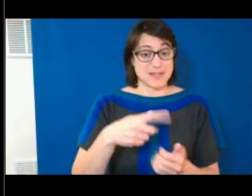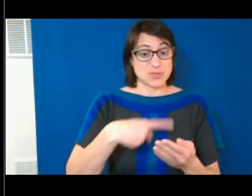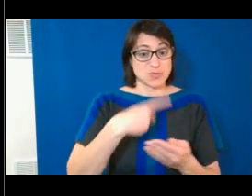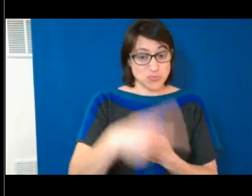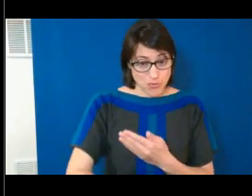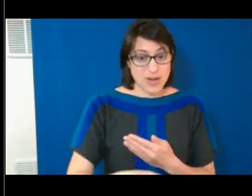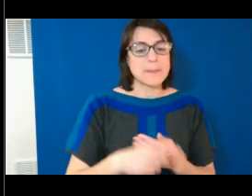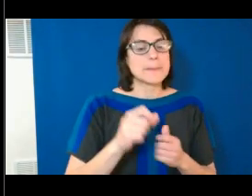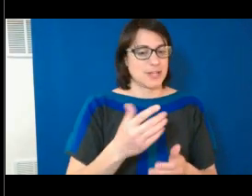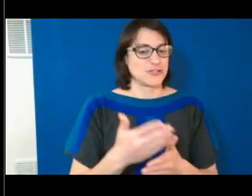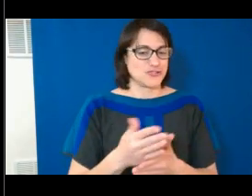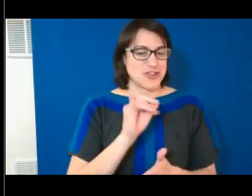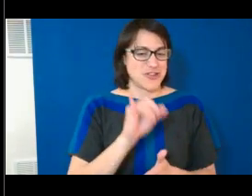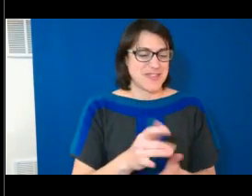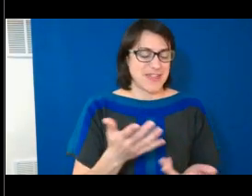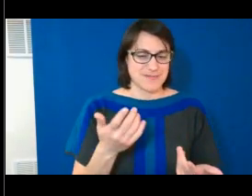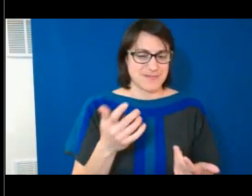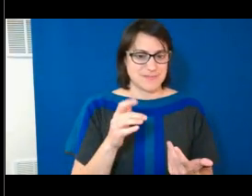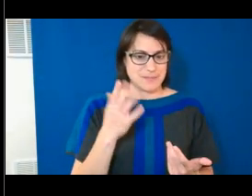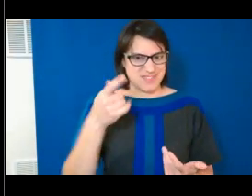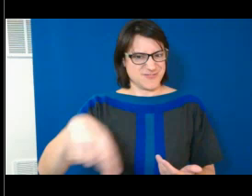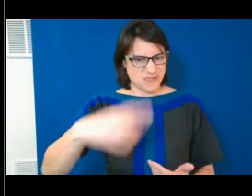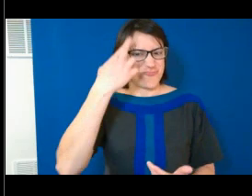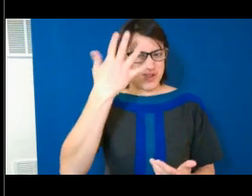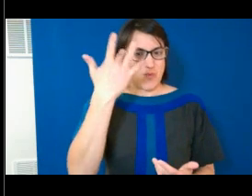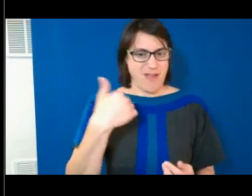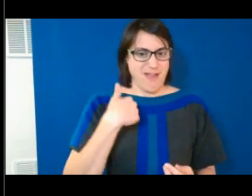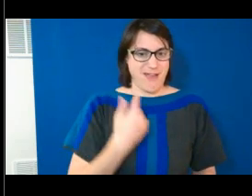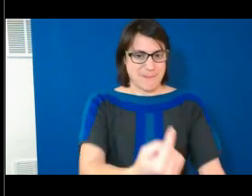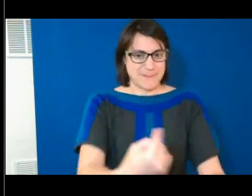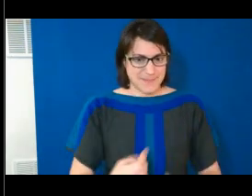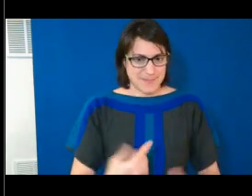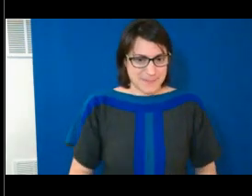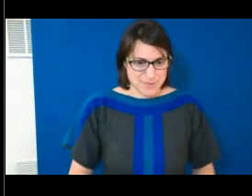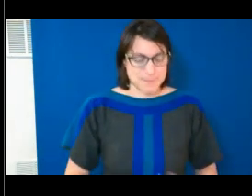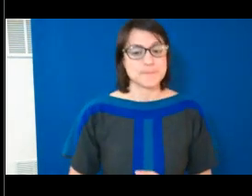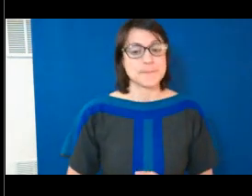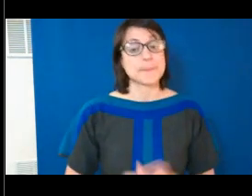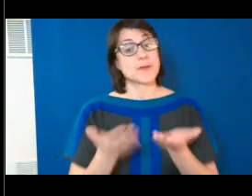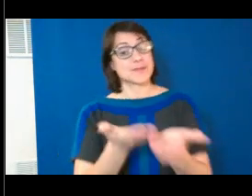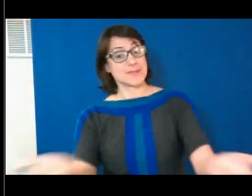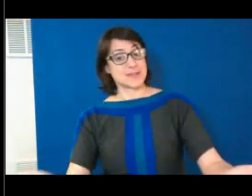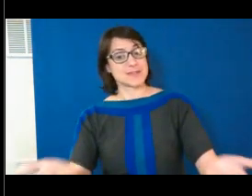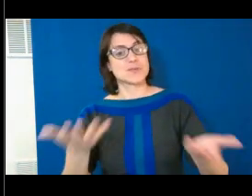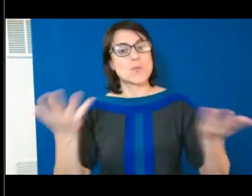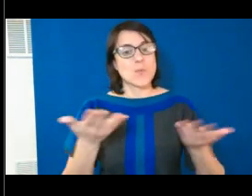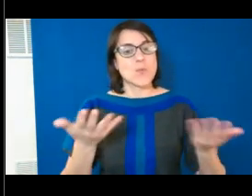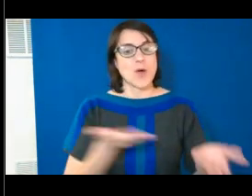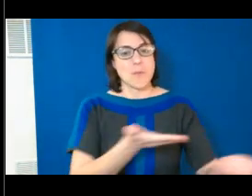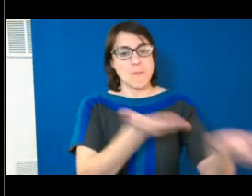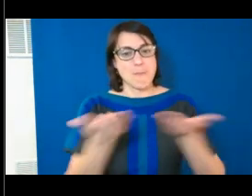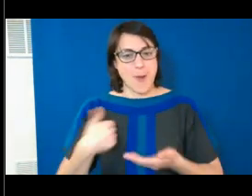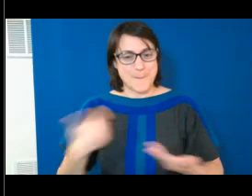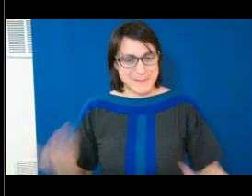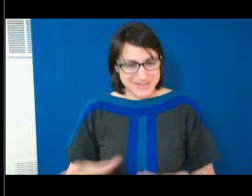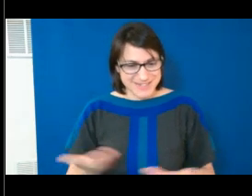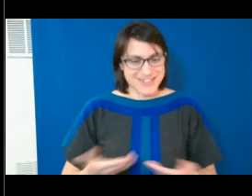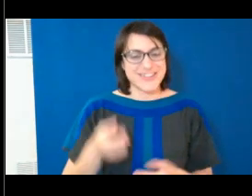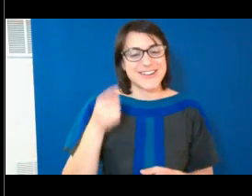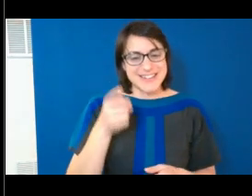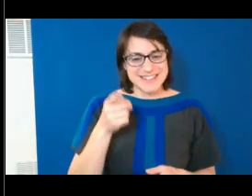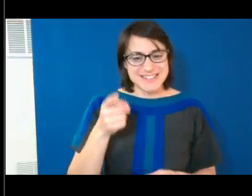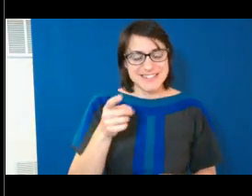slide. So this is kind of what brought me here. This is the Forester Island Complex, or